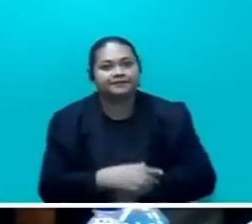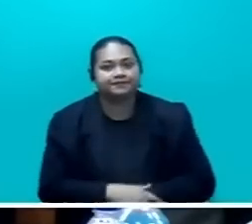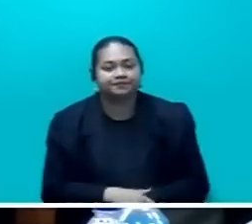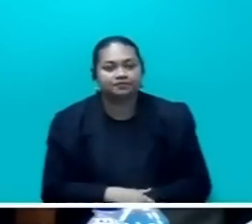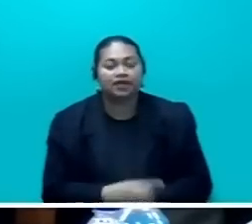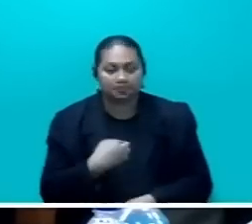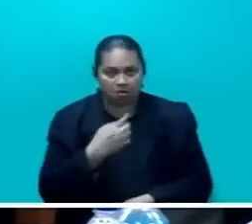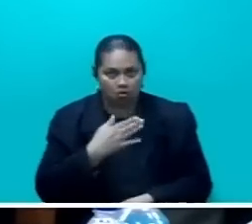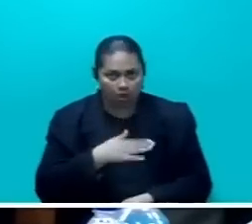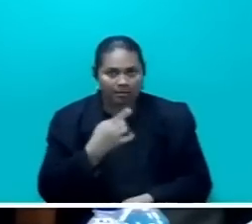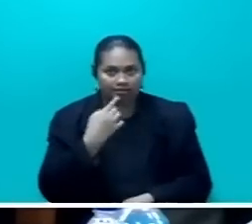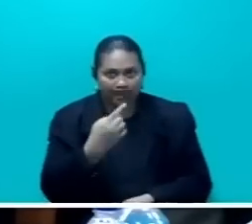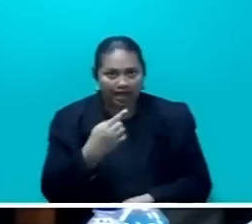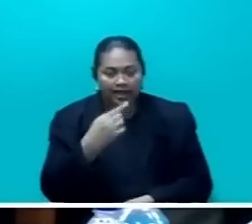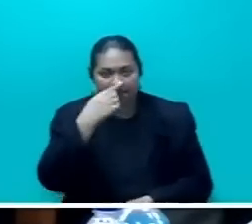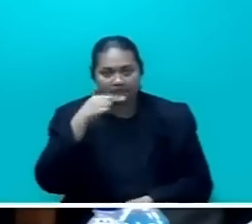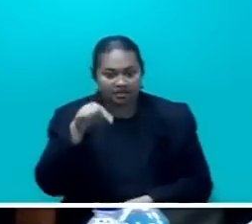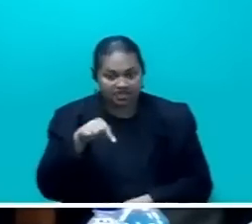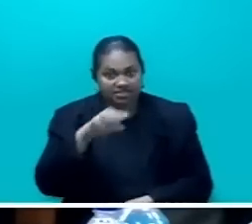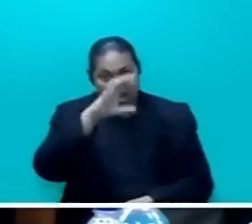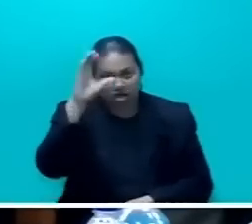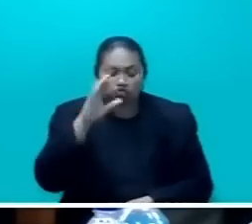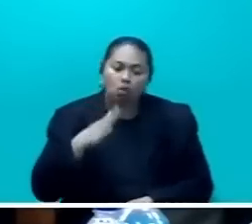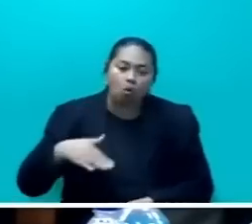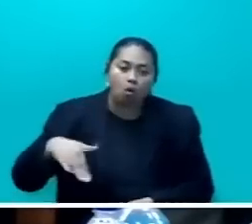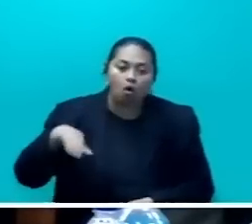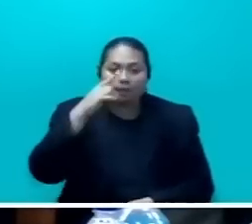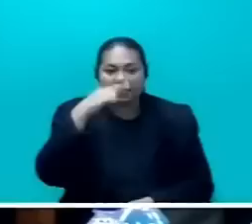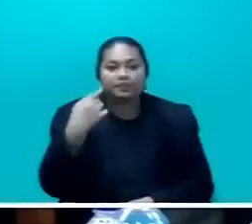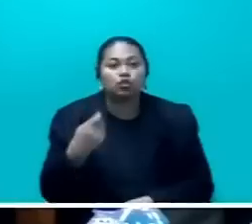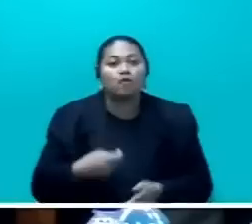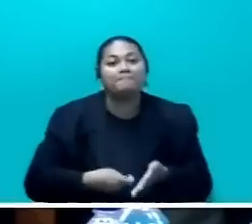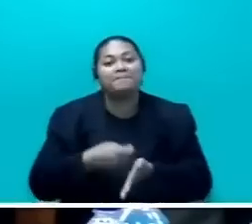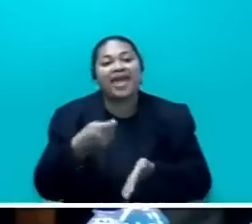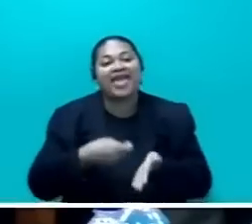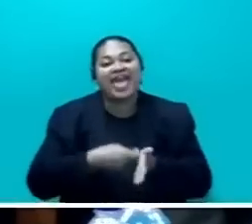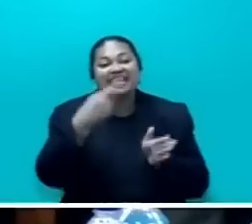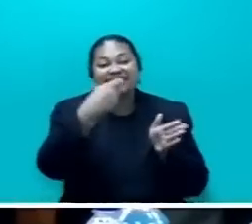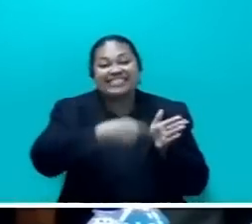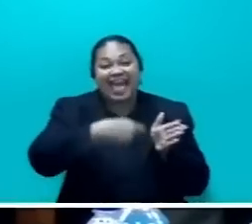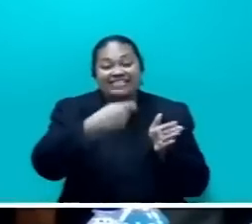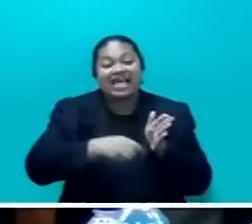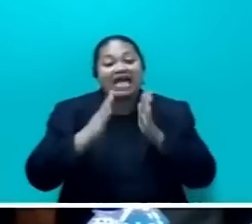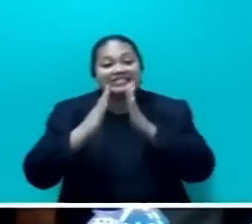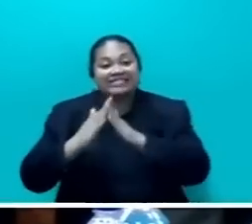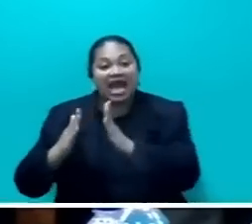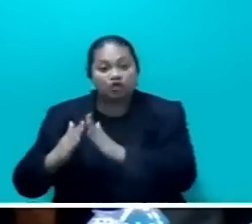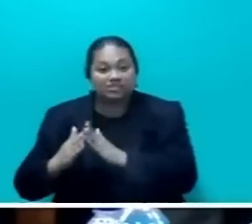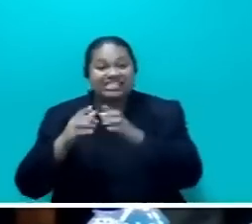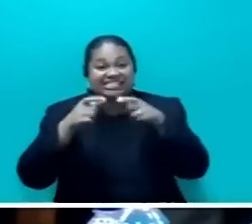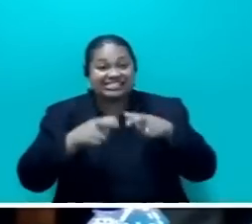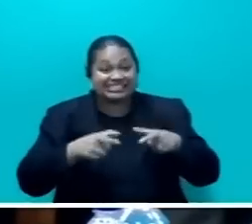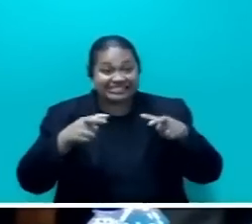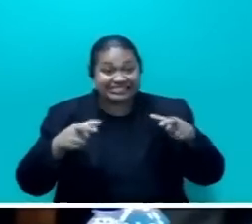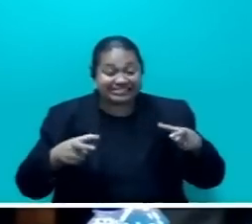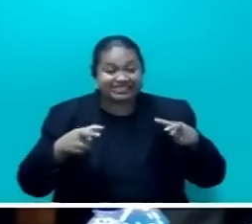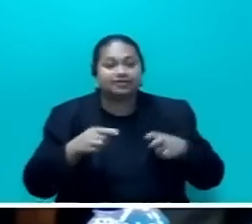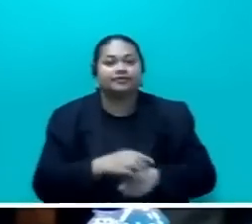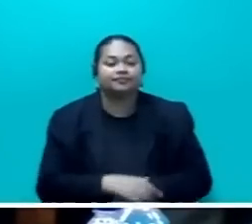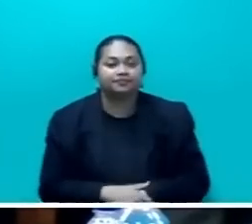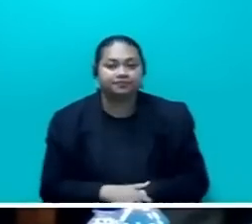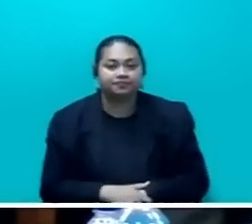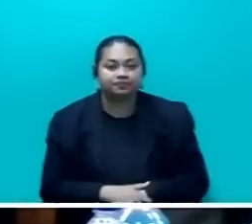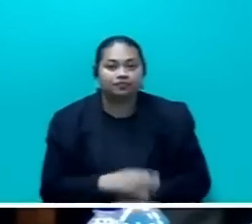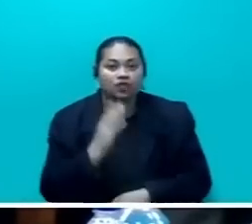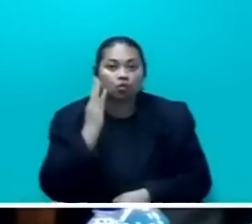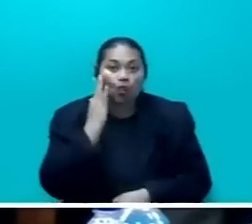want to tell the people of this country, all the ratepayers, all those people living in town and cities, that as